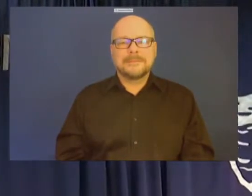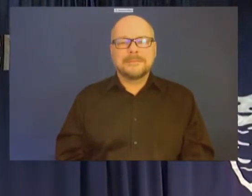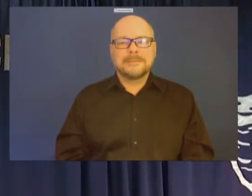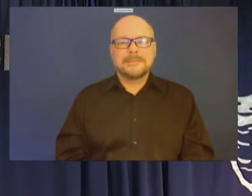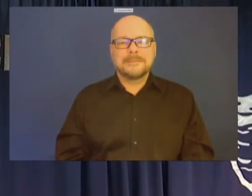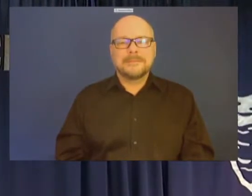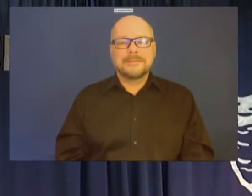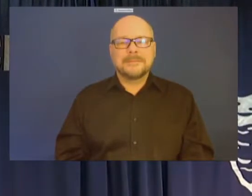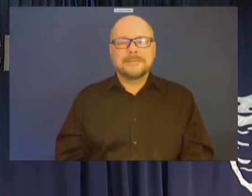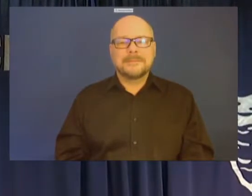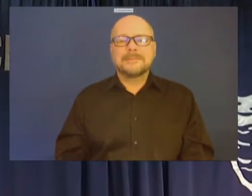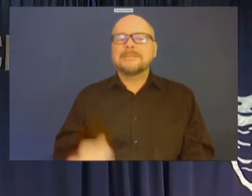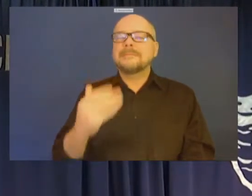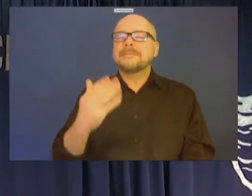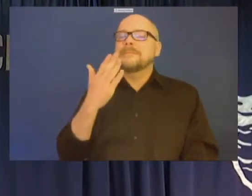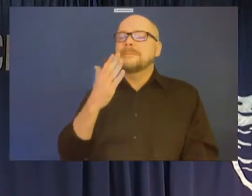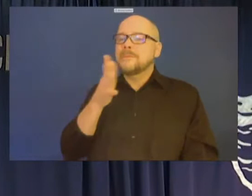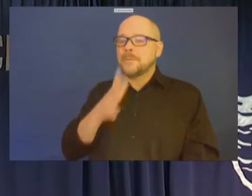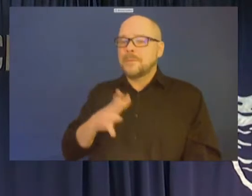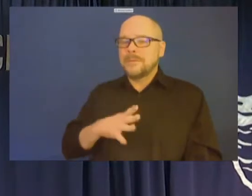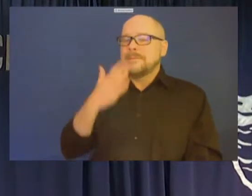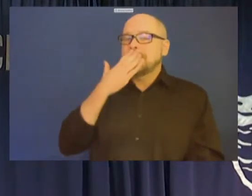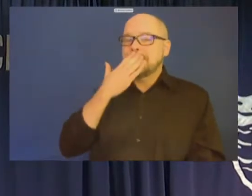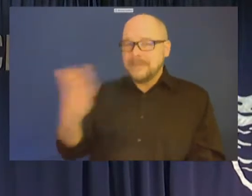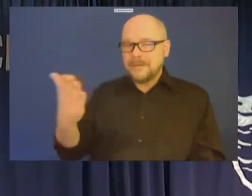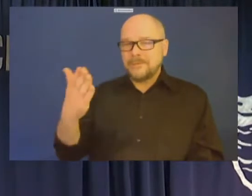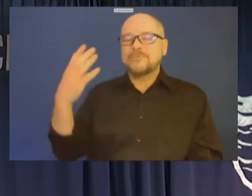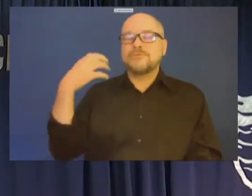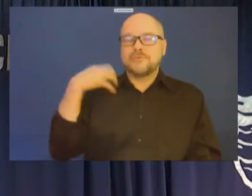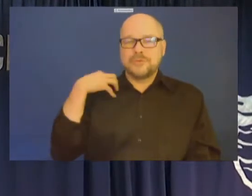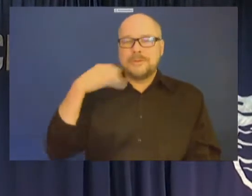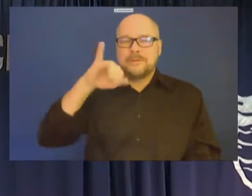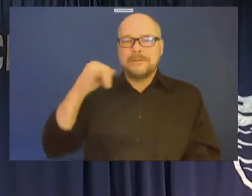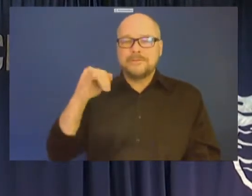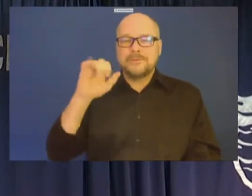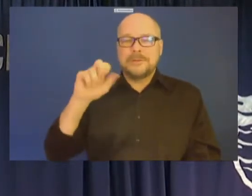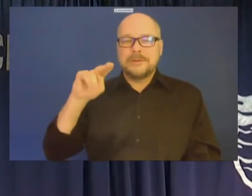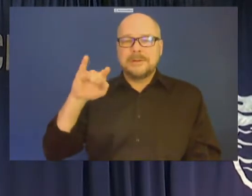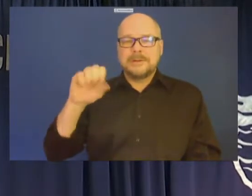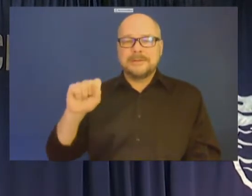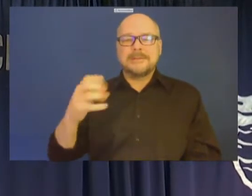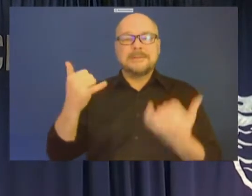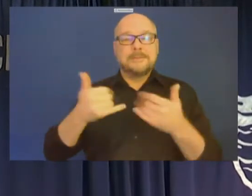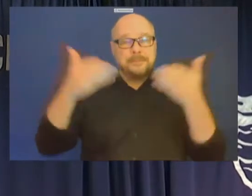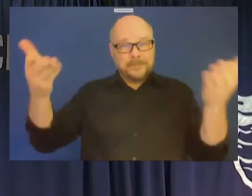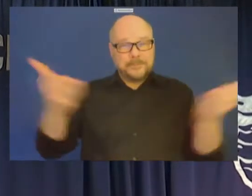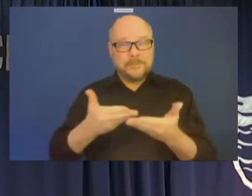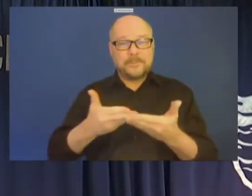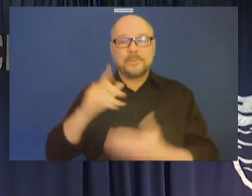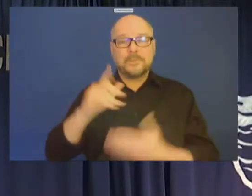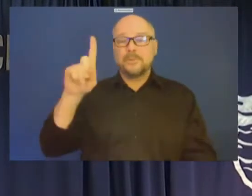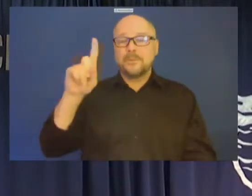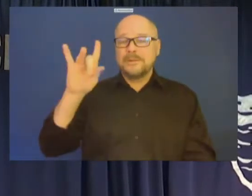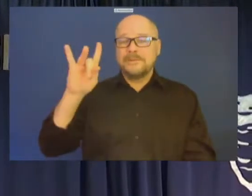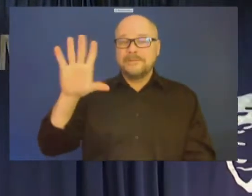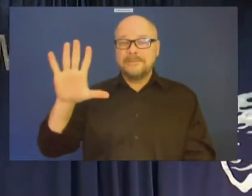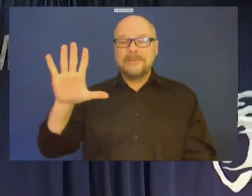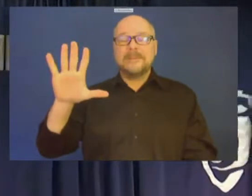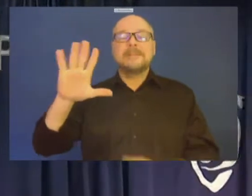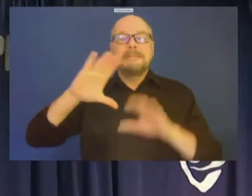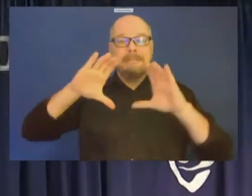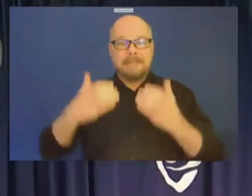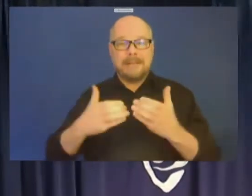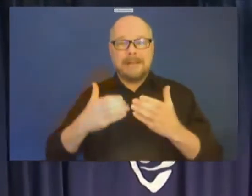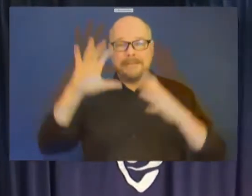Thank you, Chief Jennings. Please welcome the 185th Recruit Class President, David Curtis.